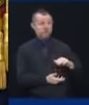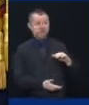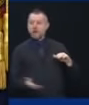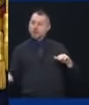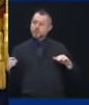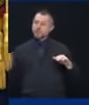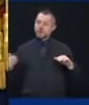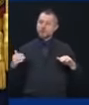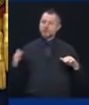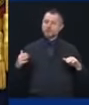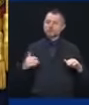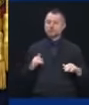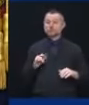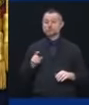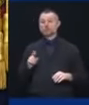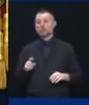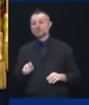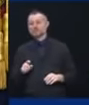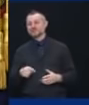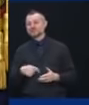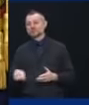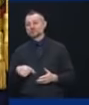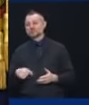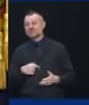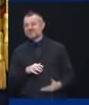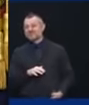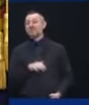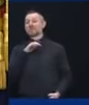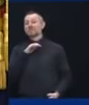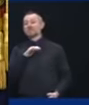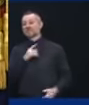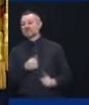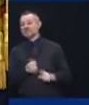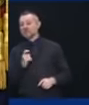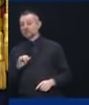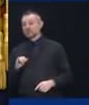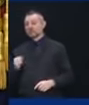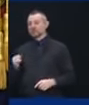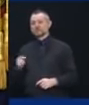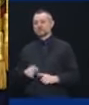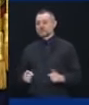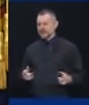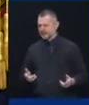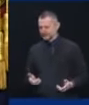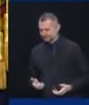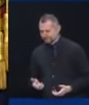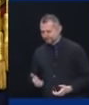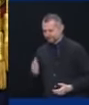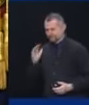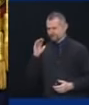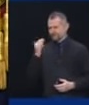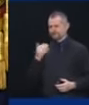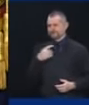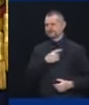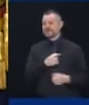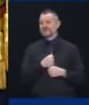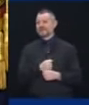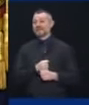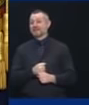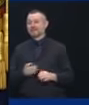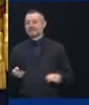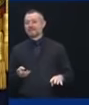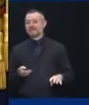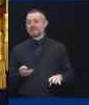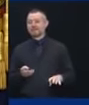allocation this week from Johnson & Johnson. Apparently there was some production delay